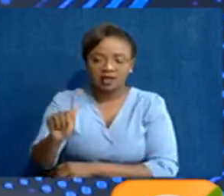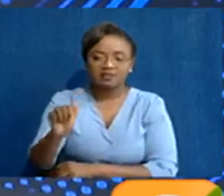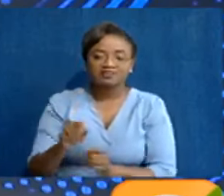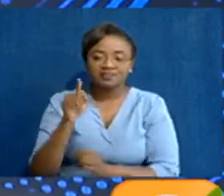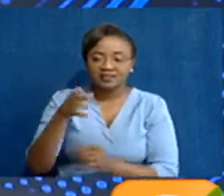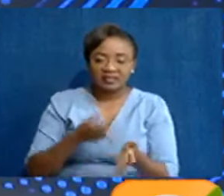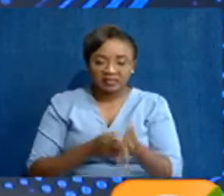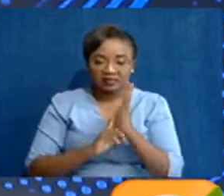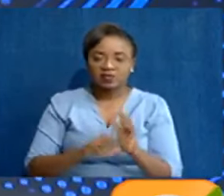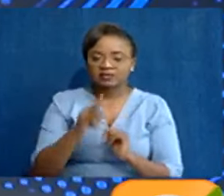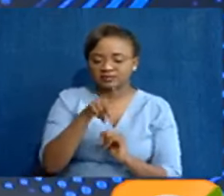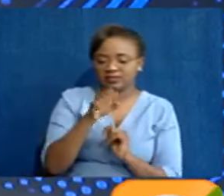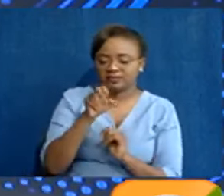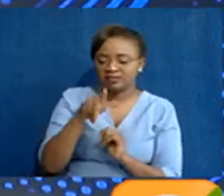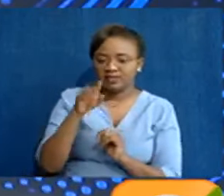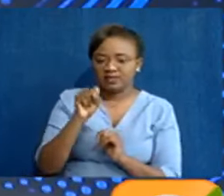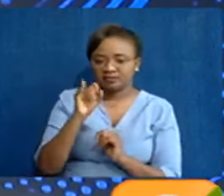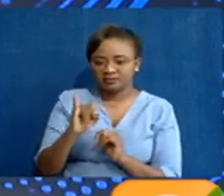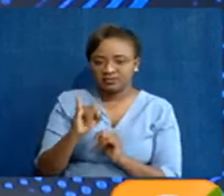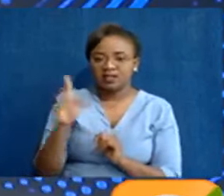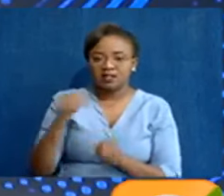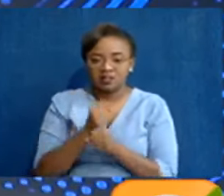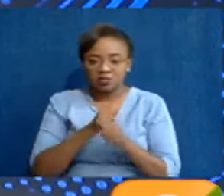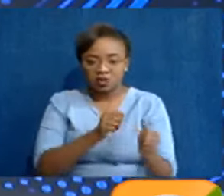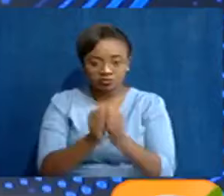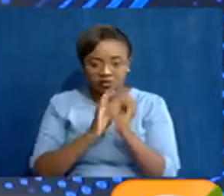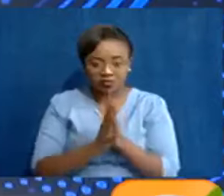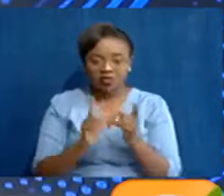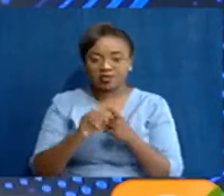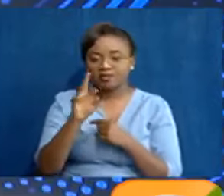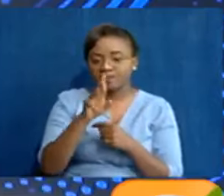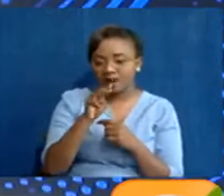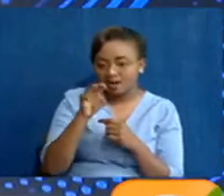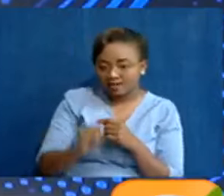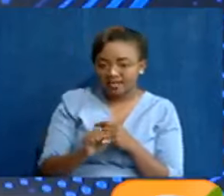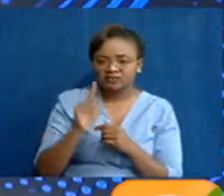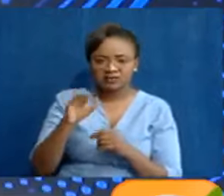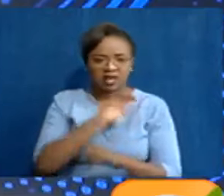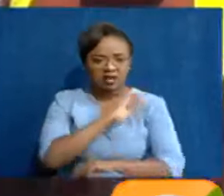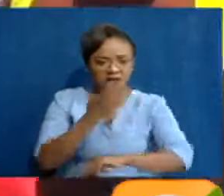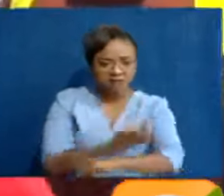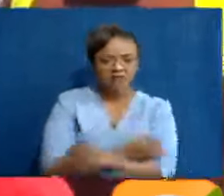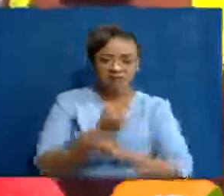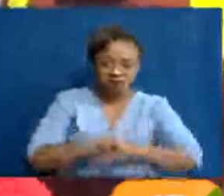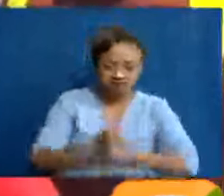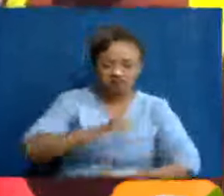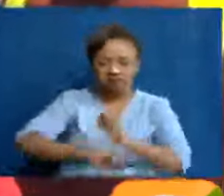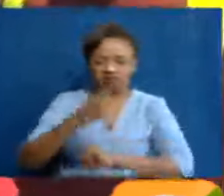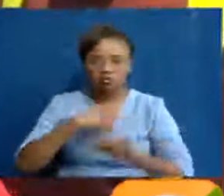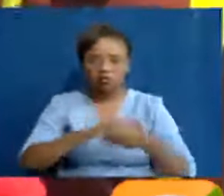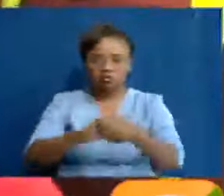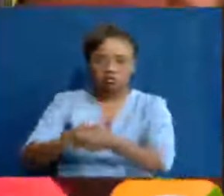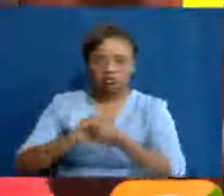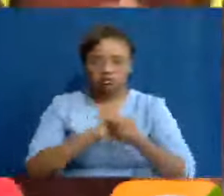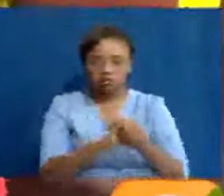beverage giant Pepsi Cola in collaboration with the Royal Media Services in an effort to interact with